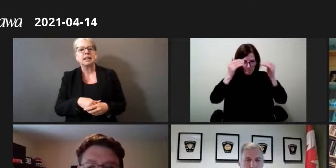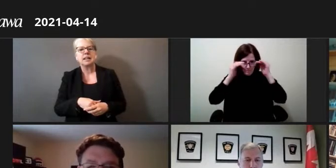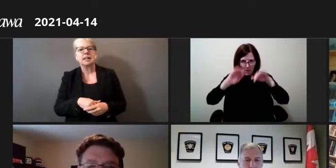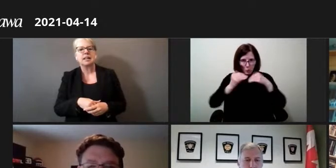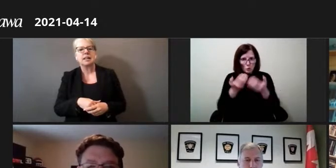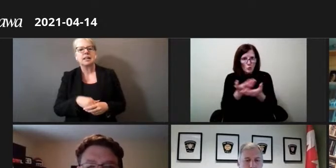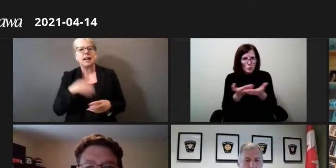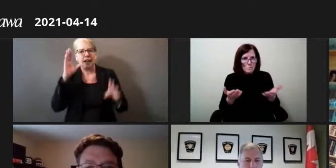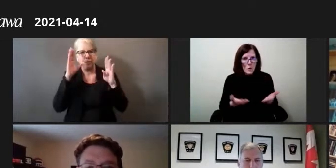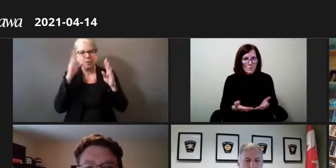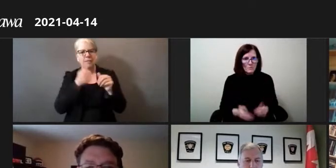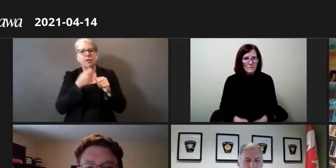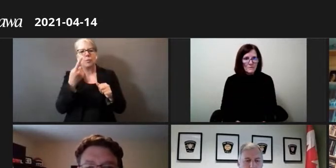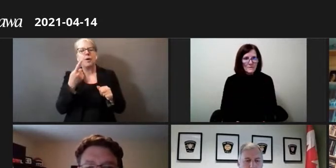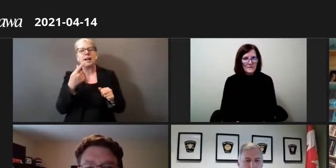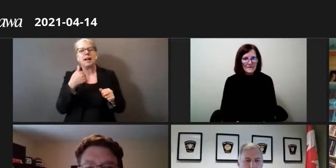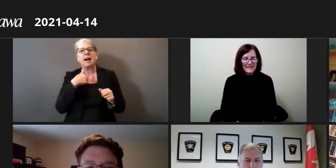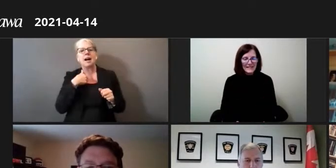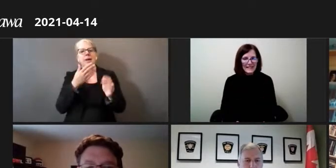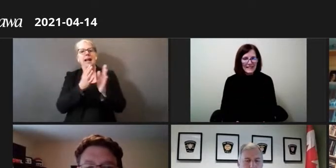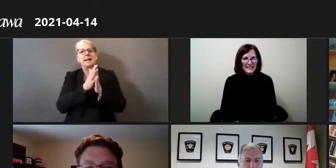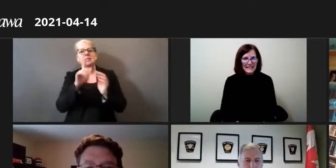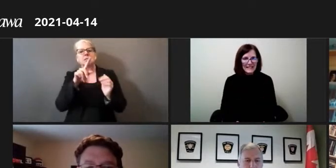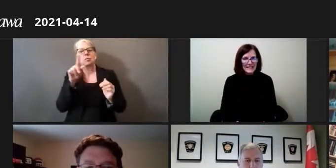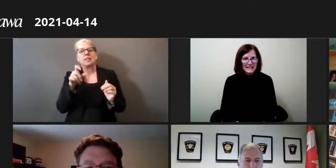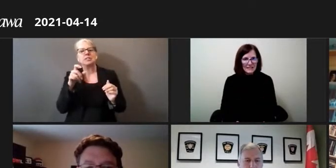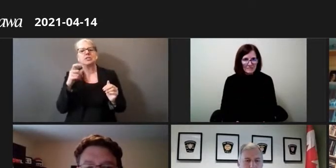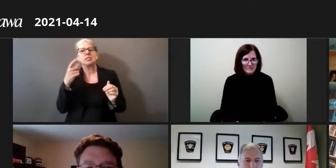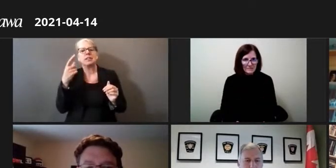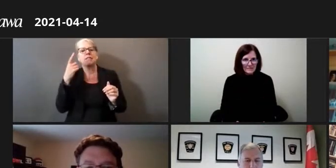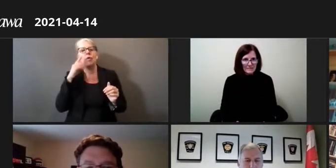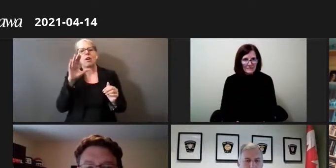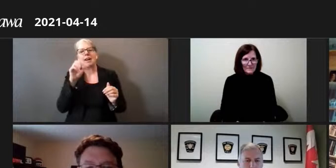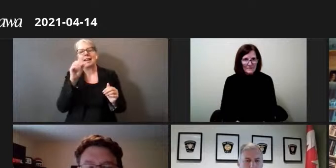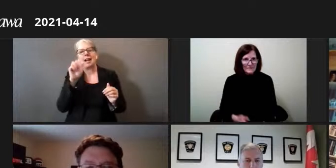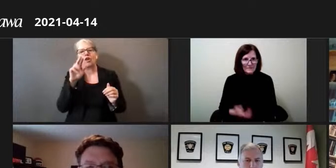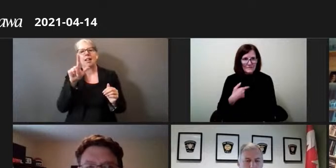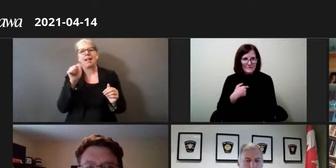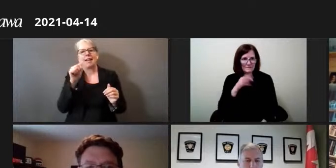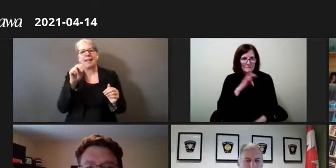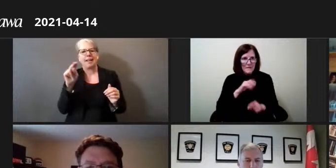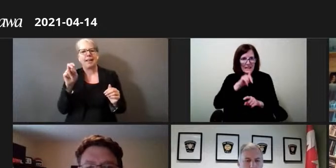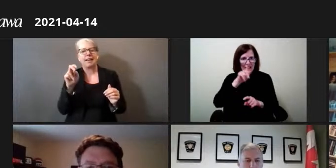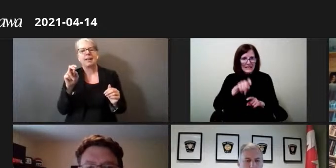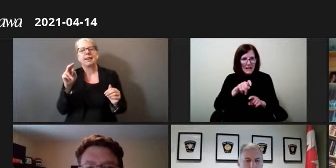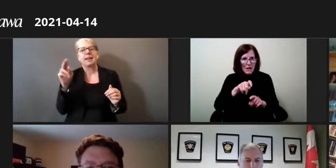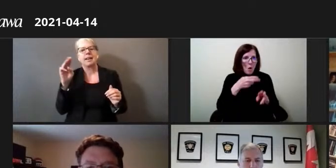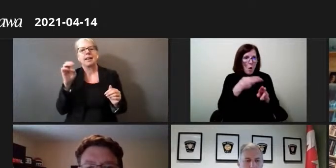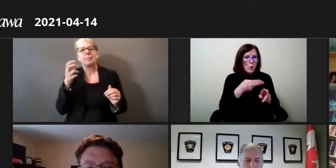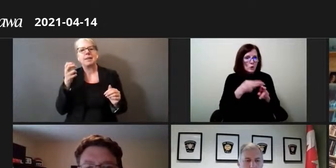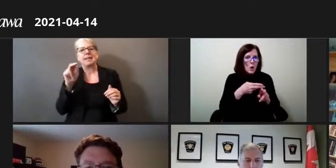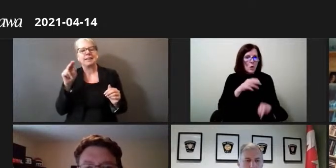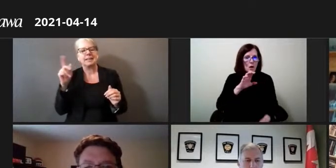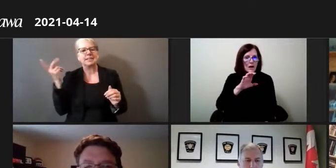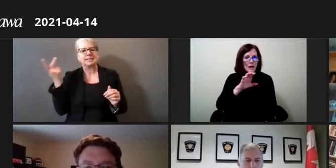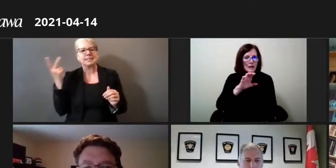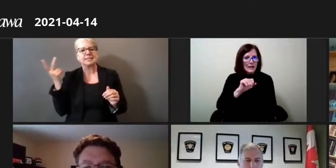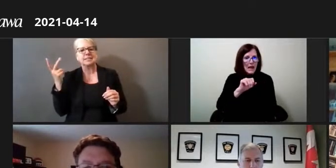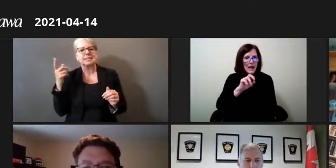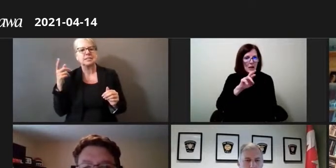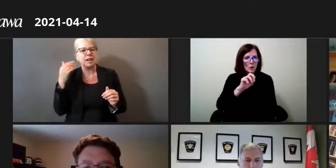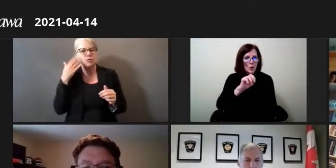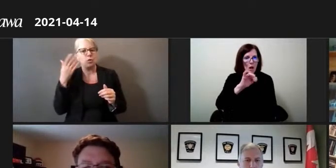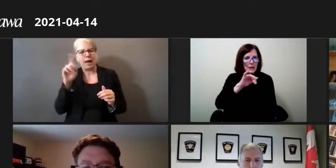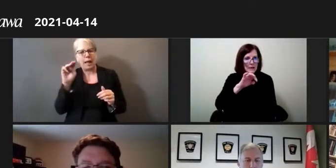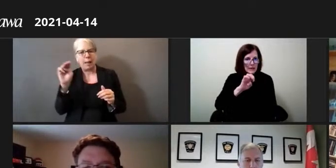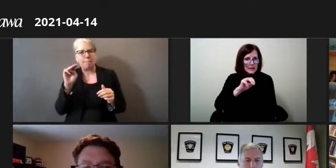So I'm actually going to ask a question on behalf of Carol Ann Meehan and myself, because she's an M, and who knows when or if you'll even get to her